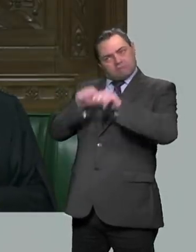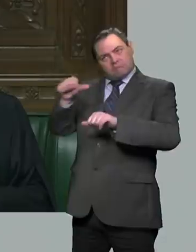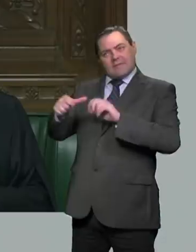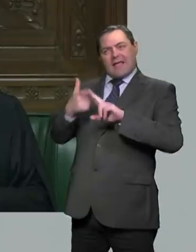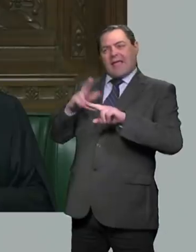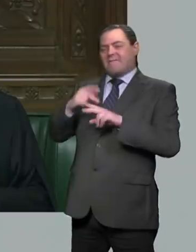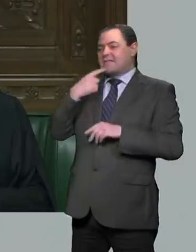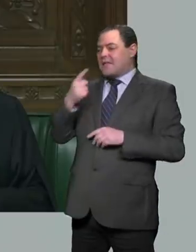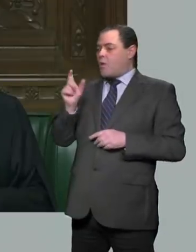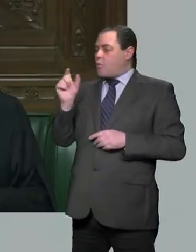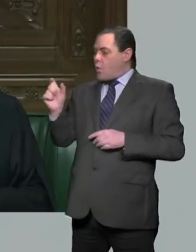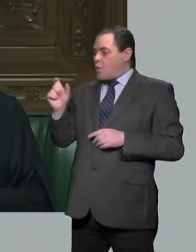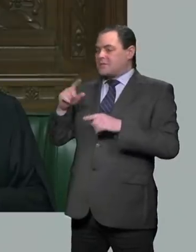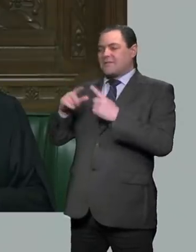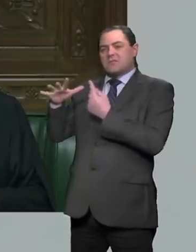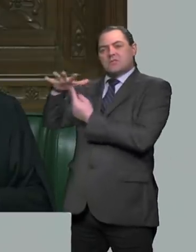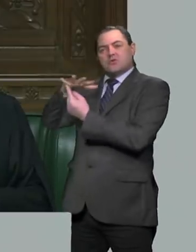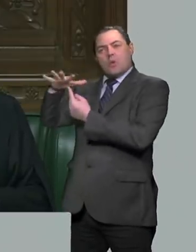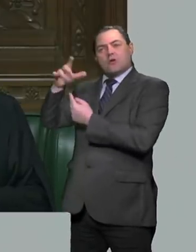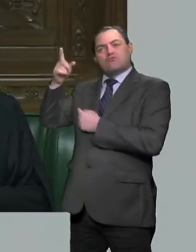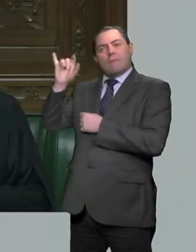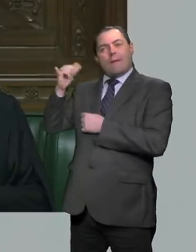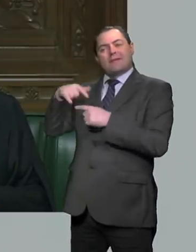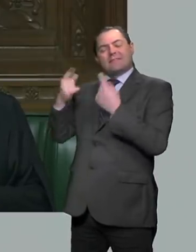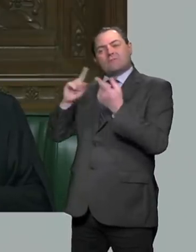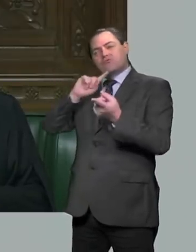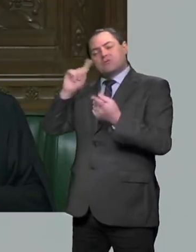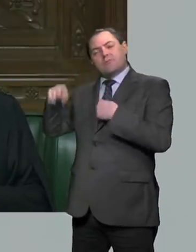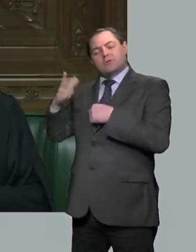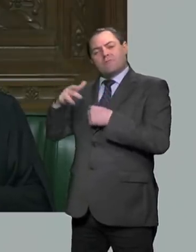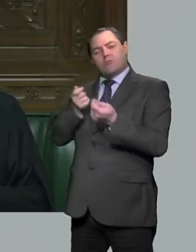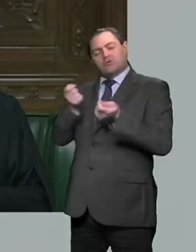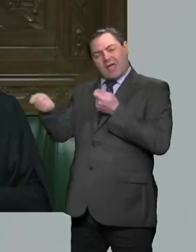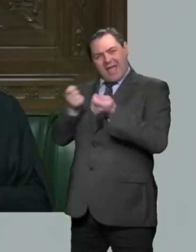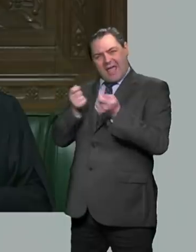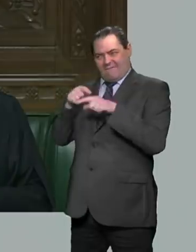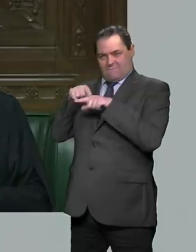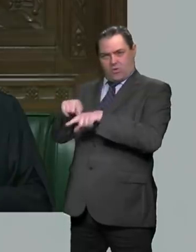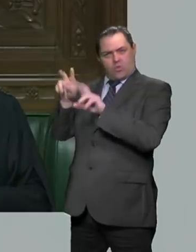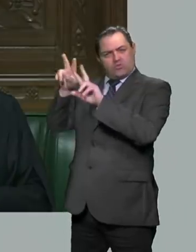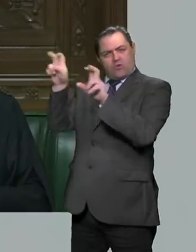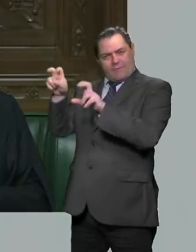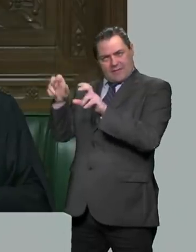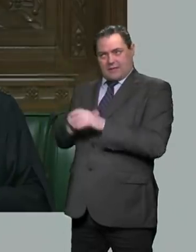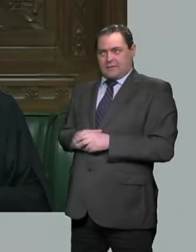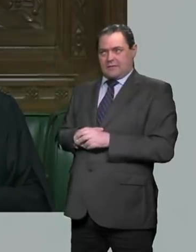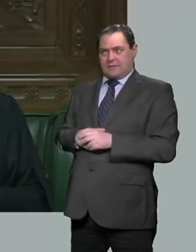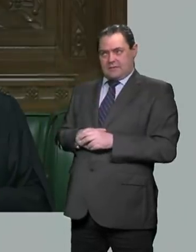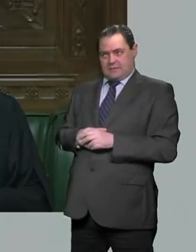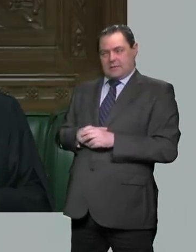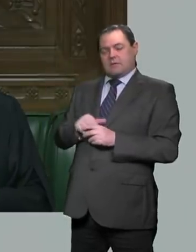different proceedings might attract a different response from the Chair, depending on the subject being debated, tone and